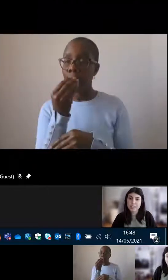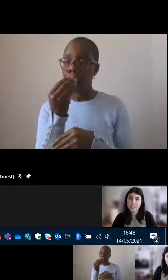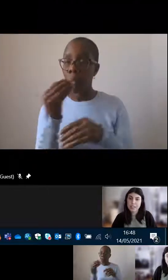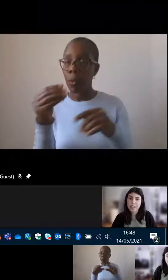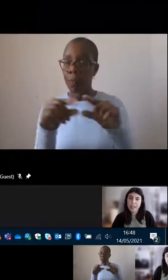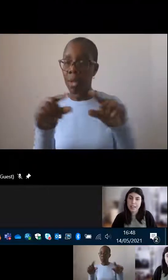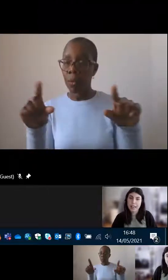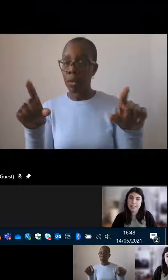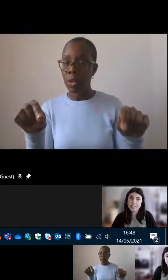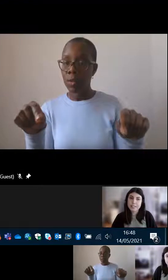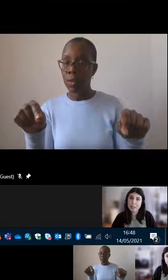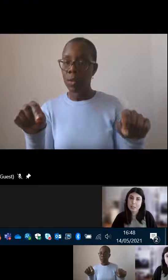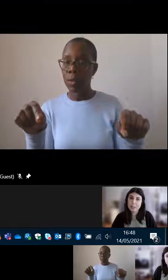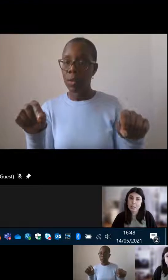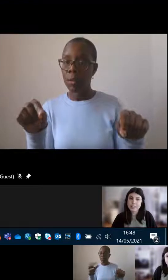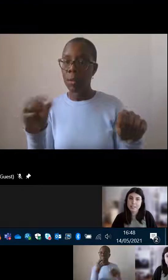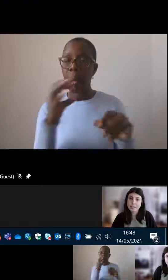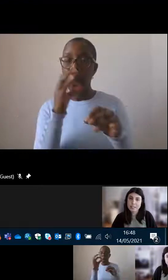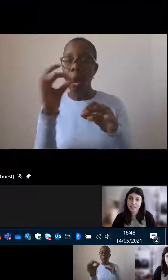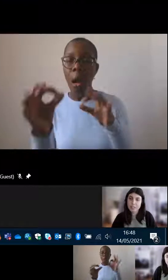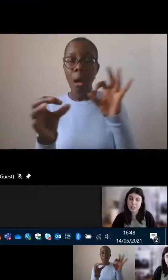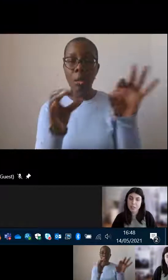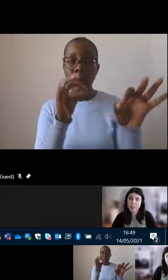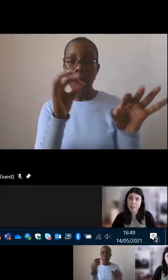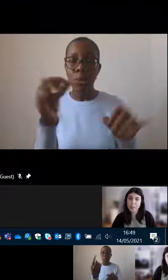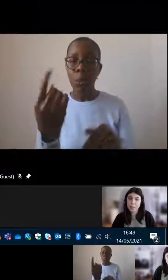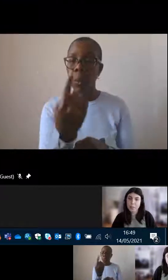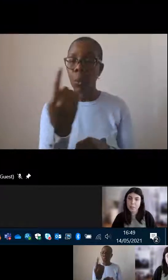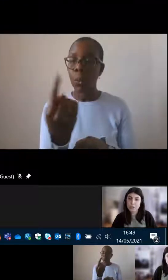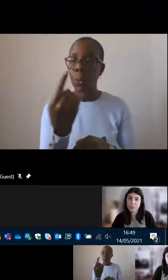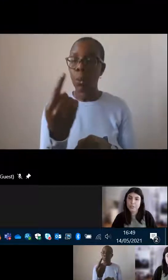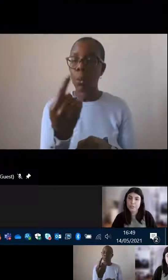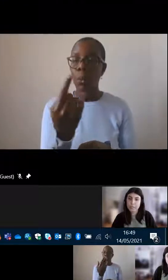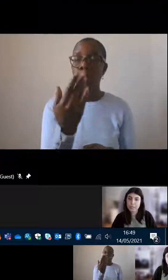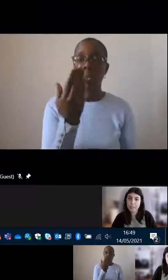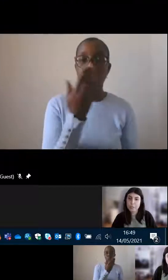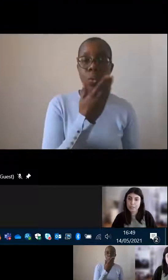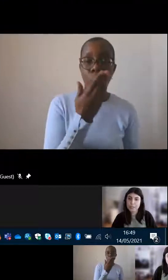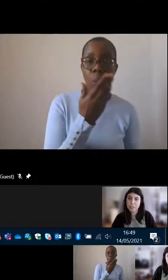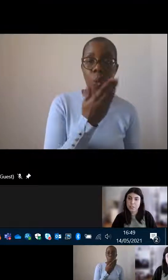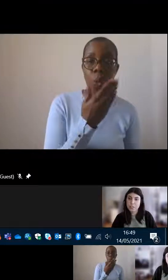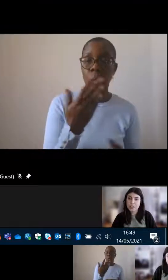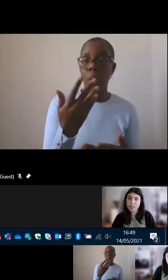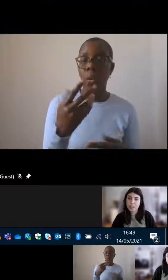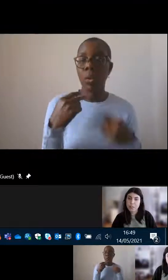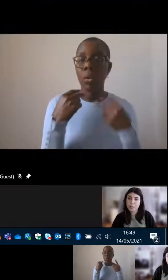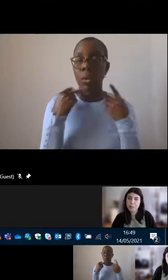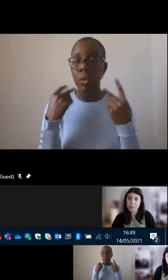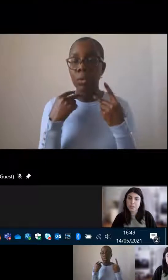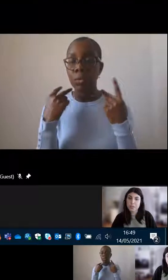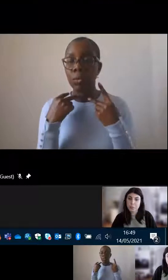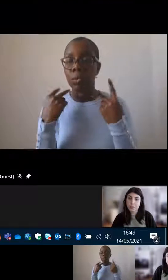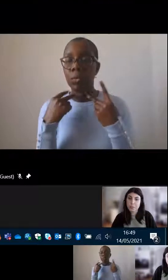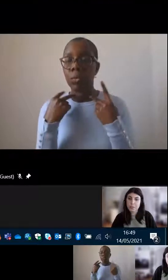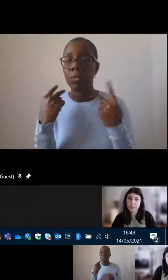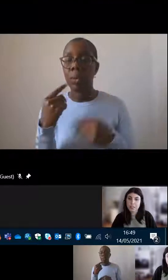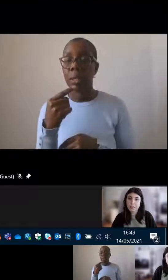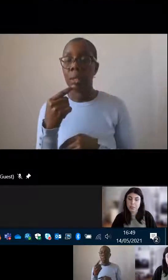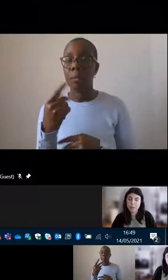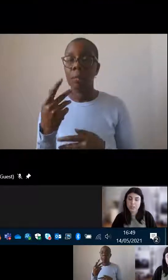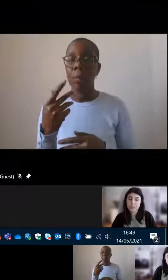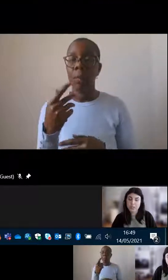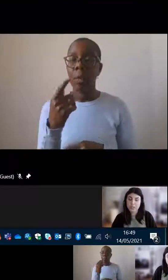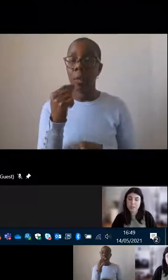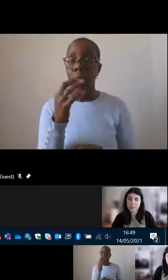children's centre and ask them for some advice. They'll be able to advise you based on some of the support that